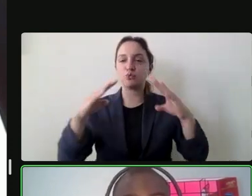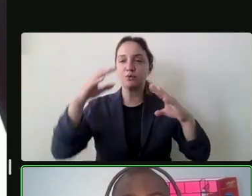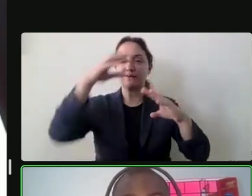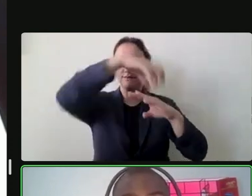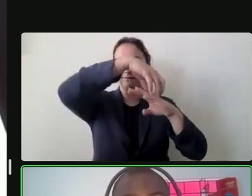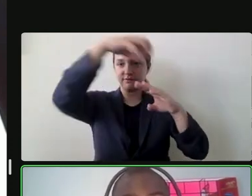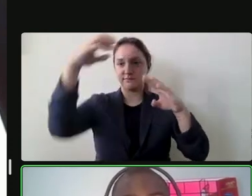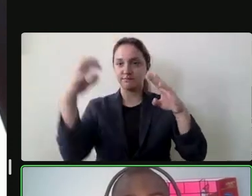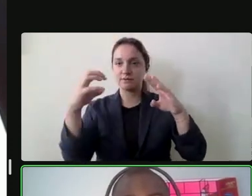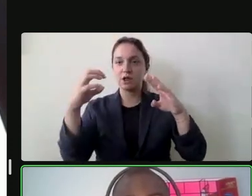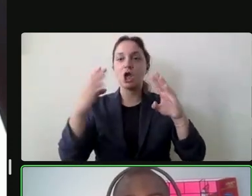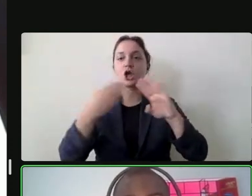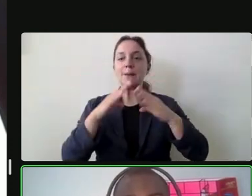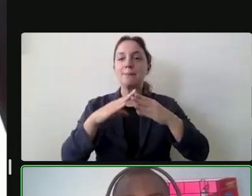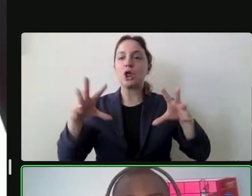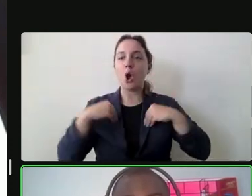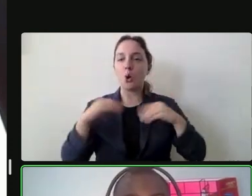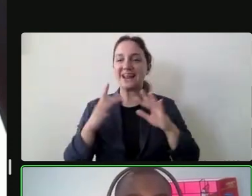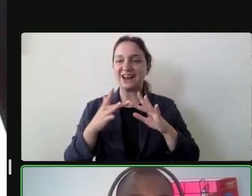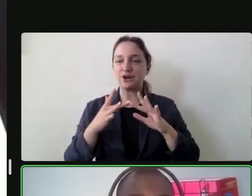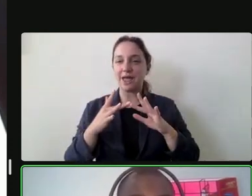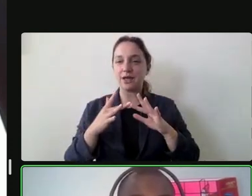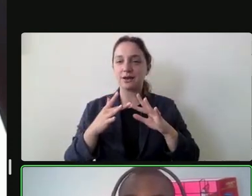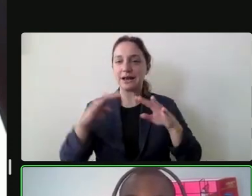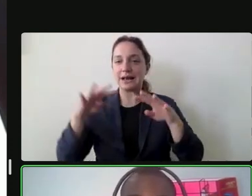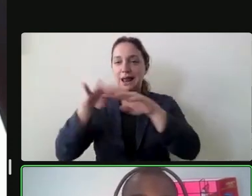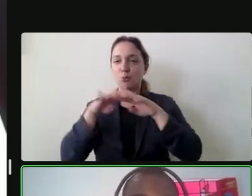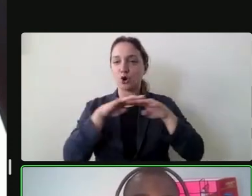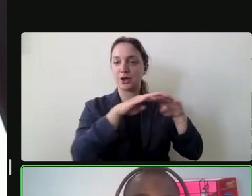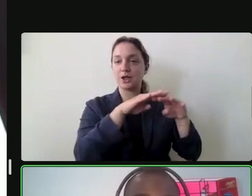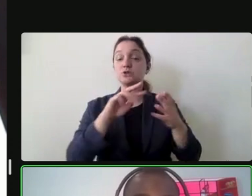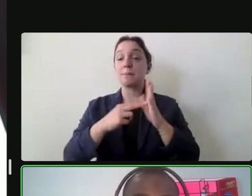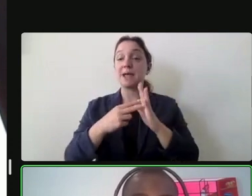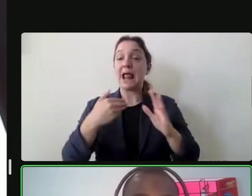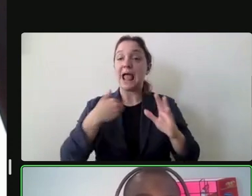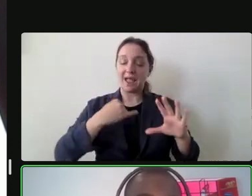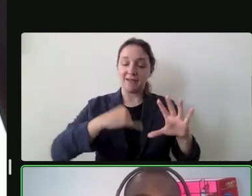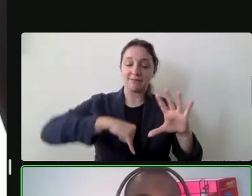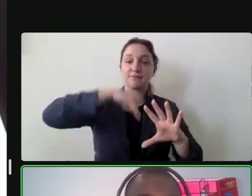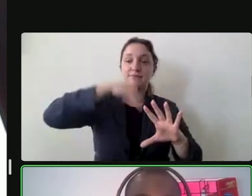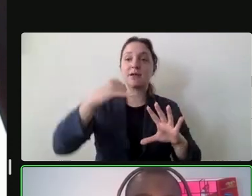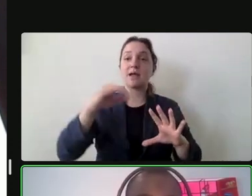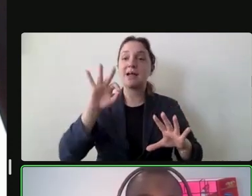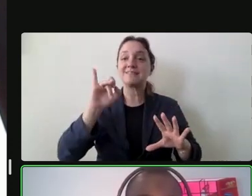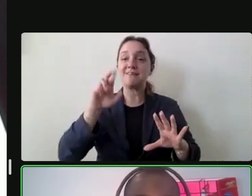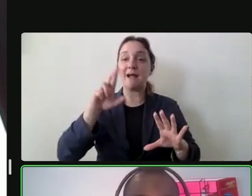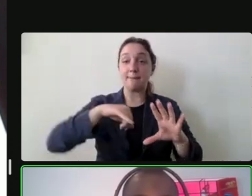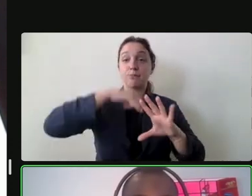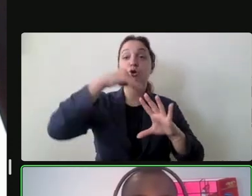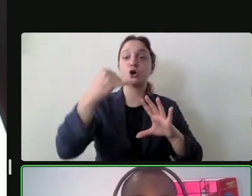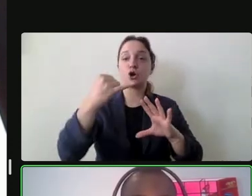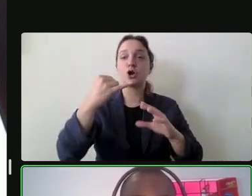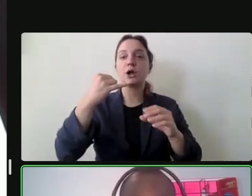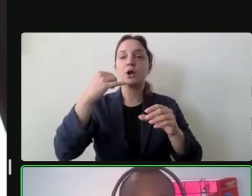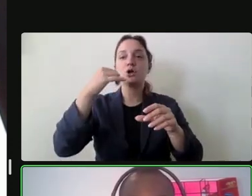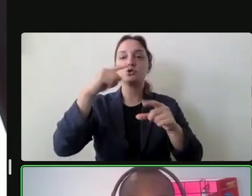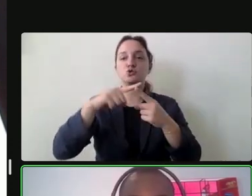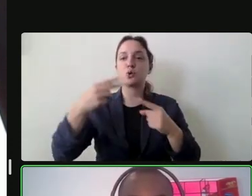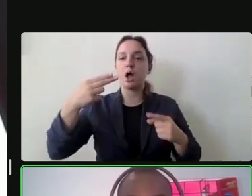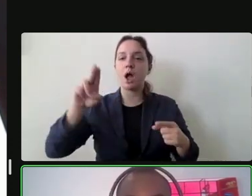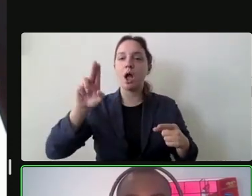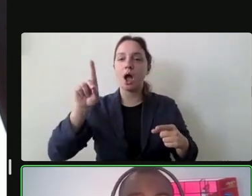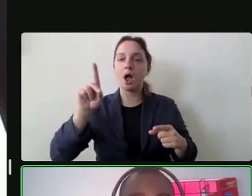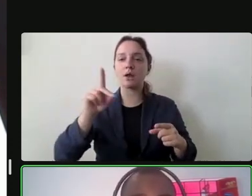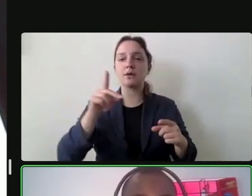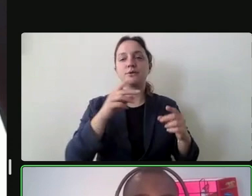internet networking. So there's fiber that runs up to a HUD public housing complex in the Bronx.